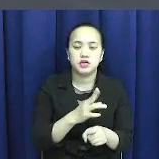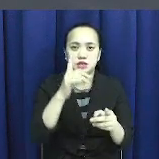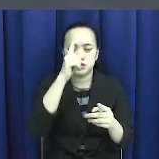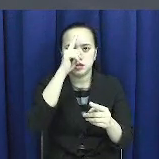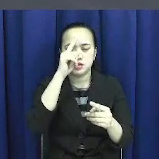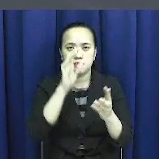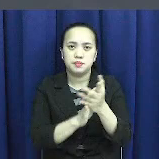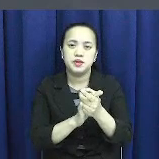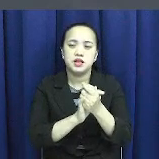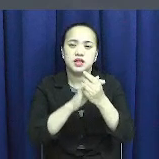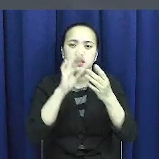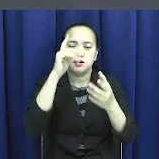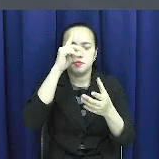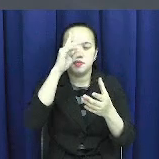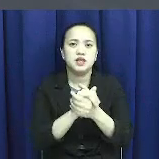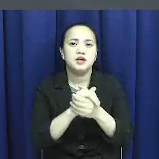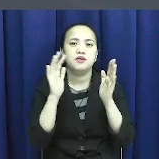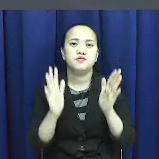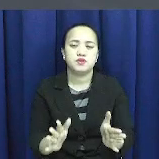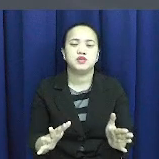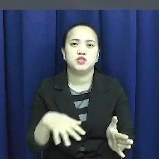our own sin.